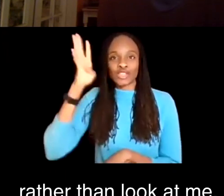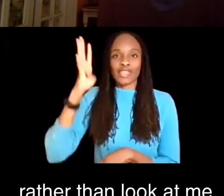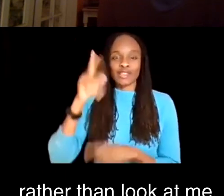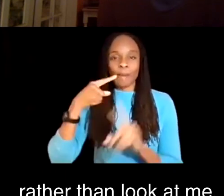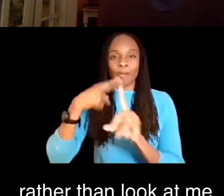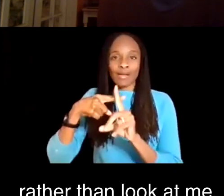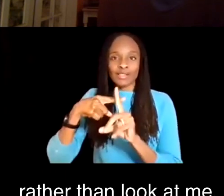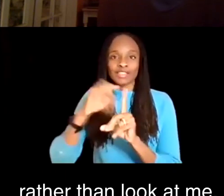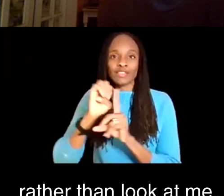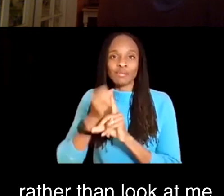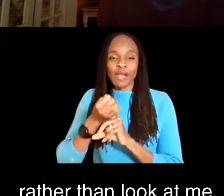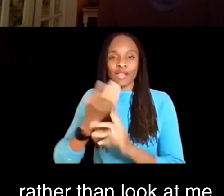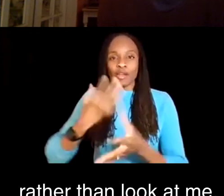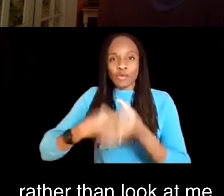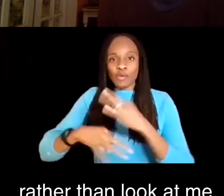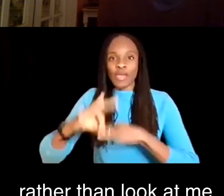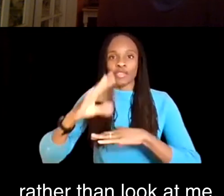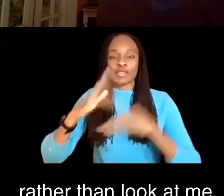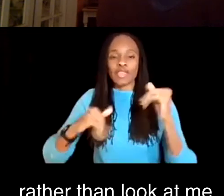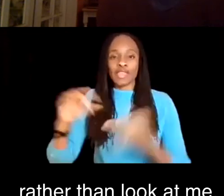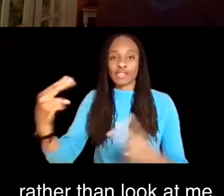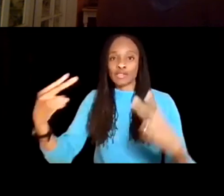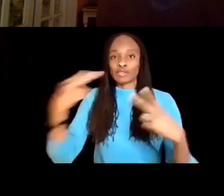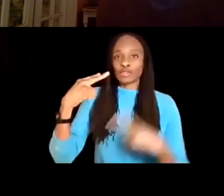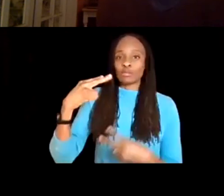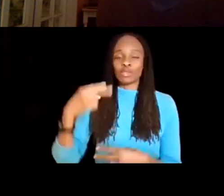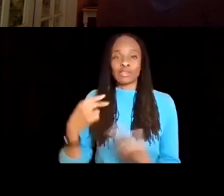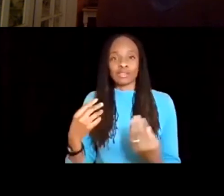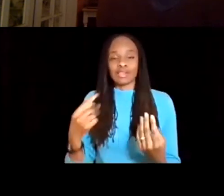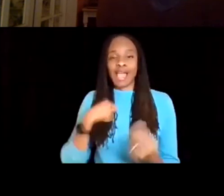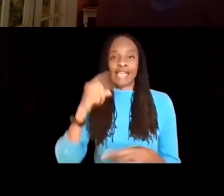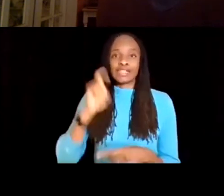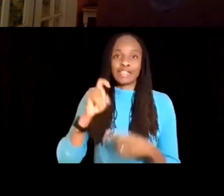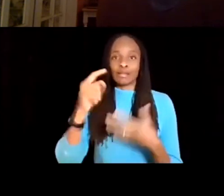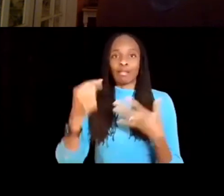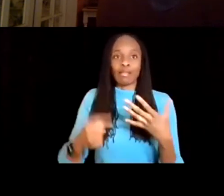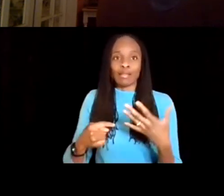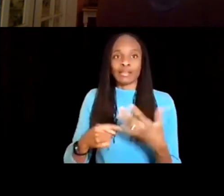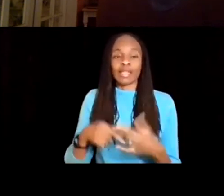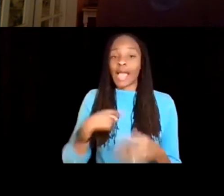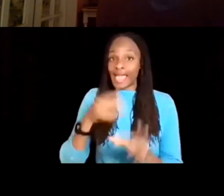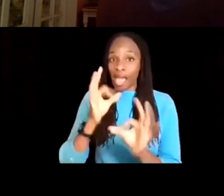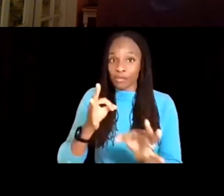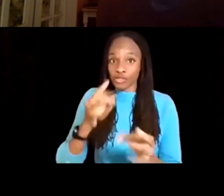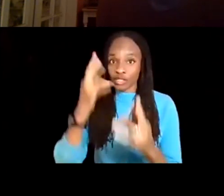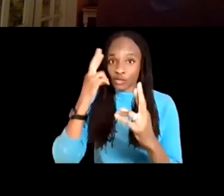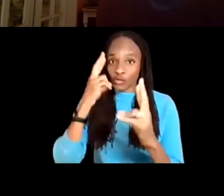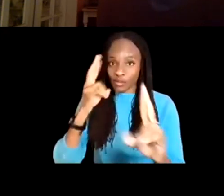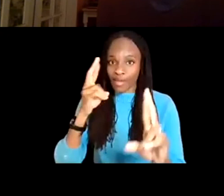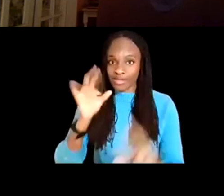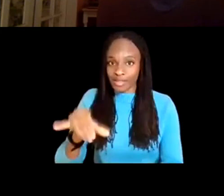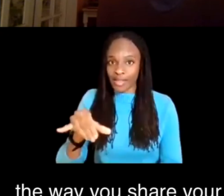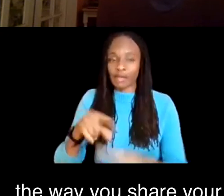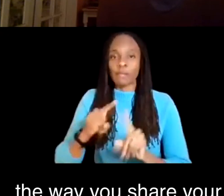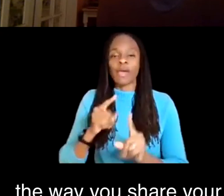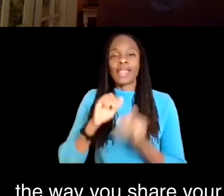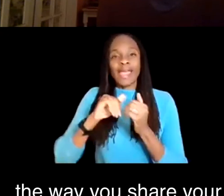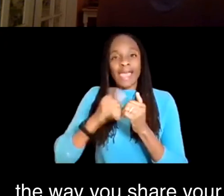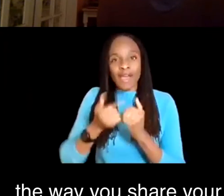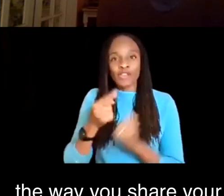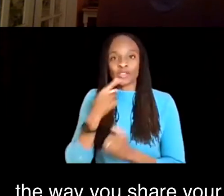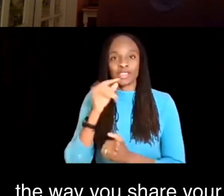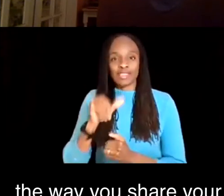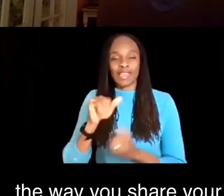than, you know, look at me, watch me, well, I need this. I absolutely respect that. But the way you say it, the way you